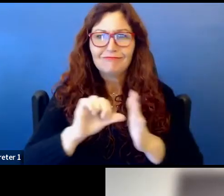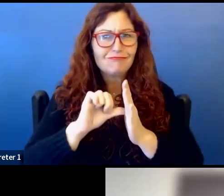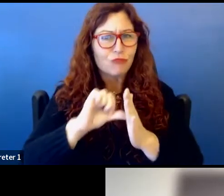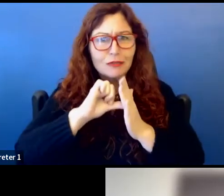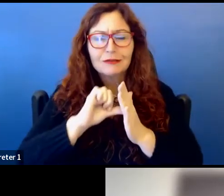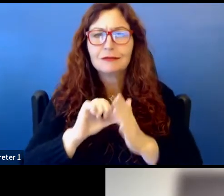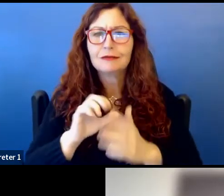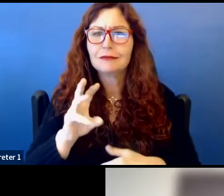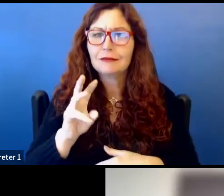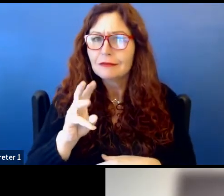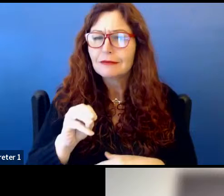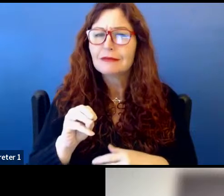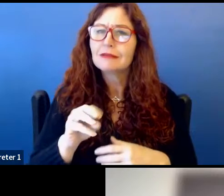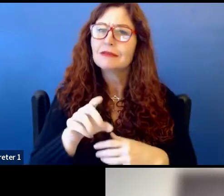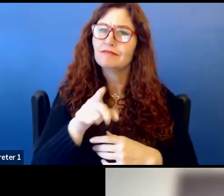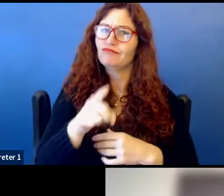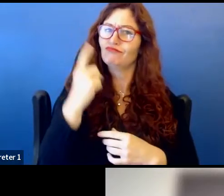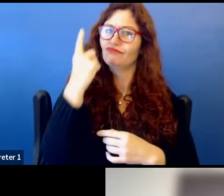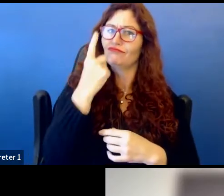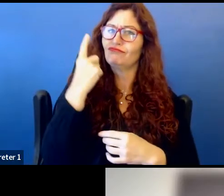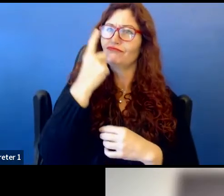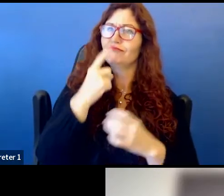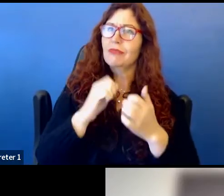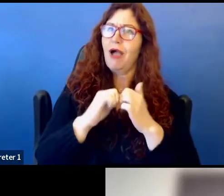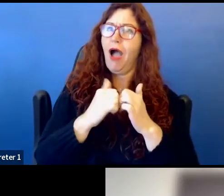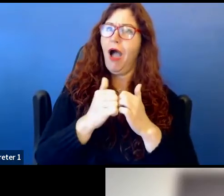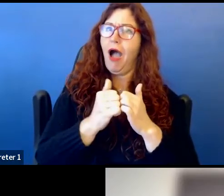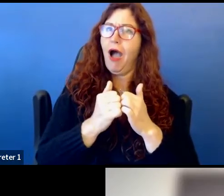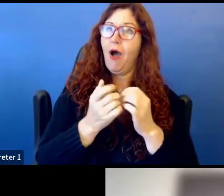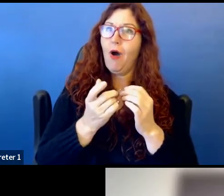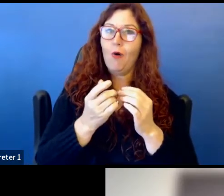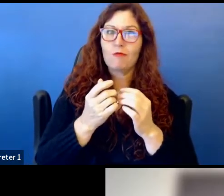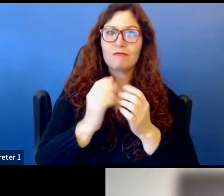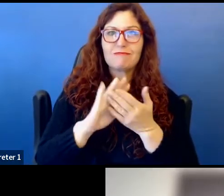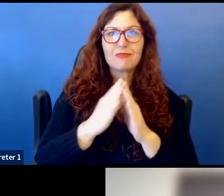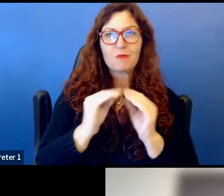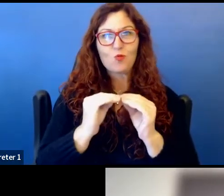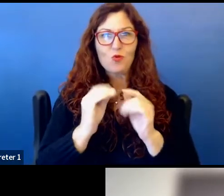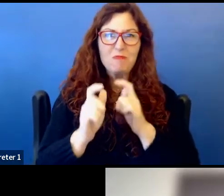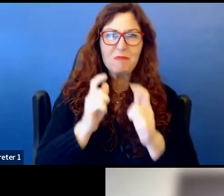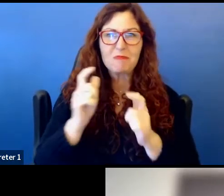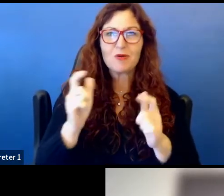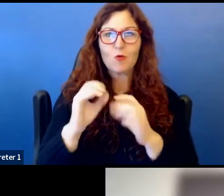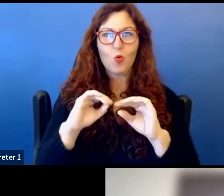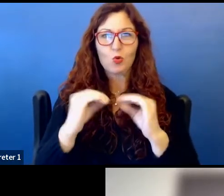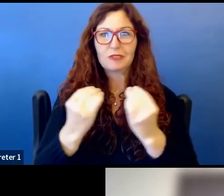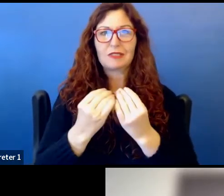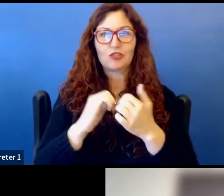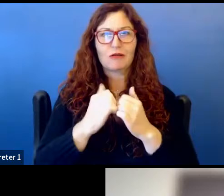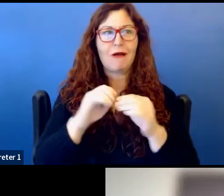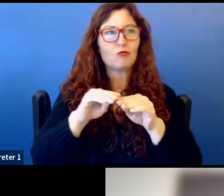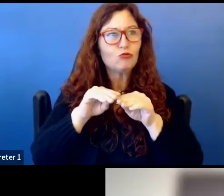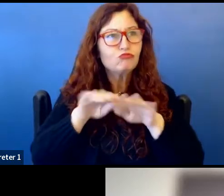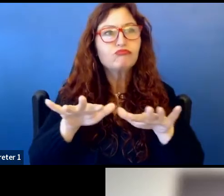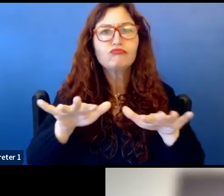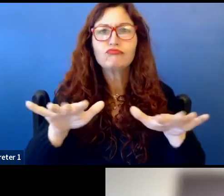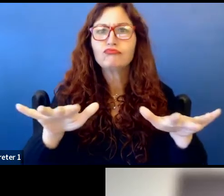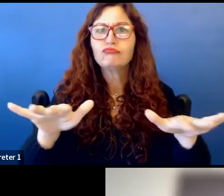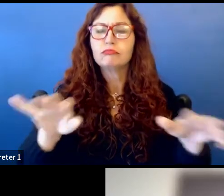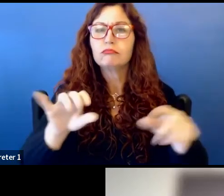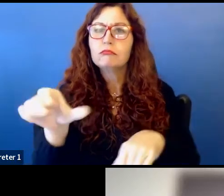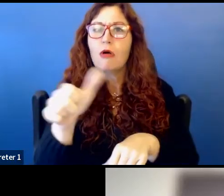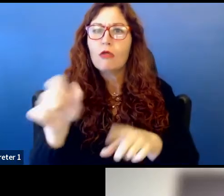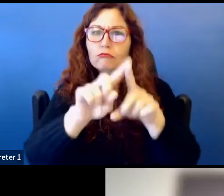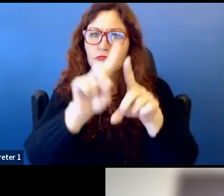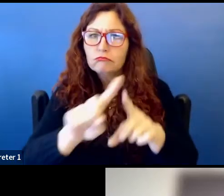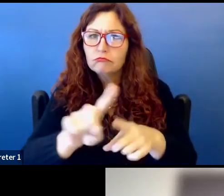scale them to be available in other components of the construction industry in other parts of the